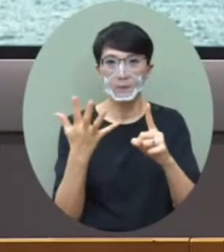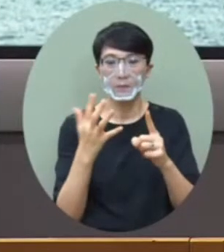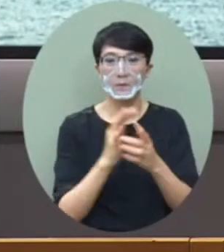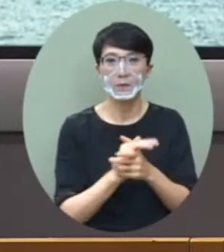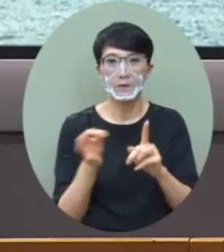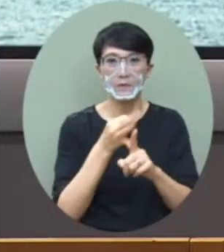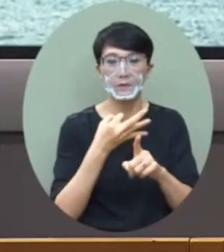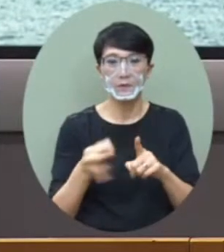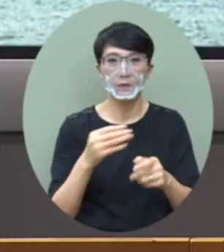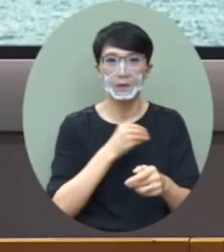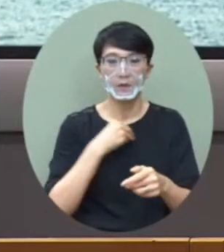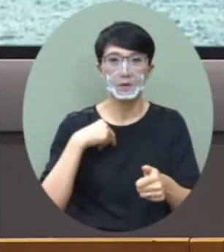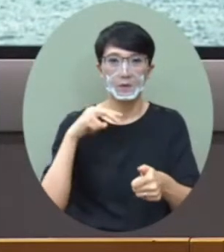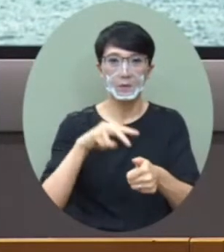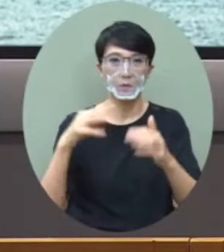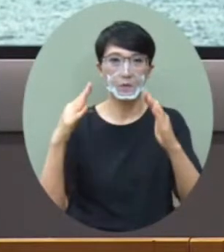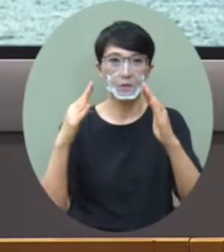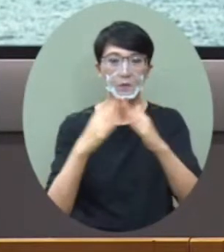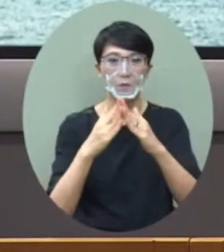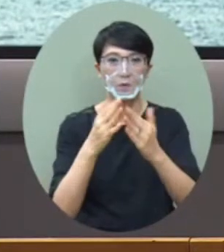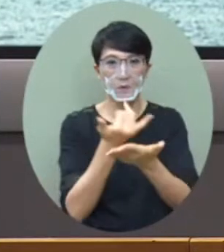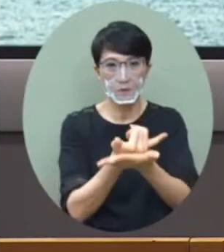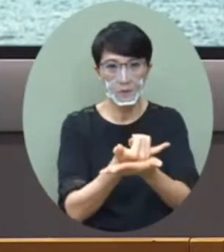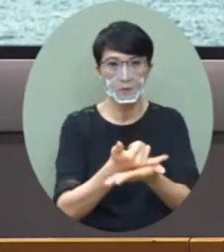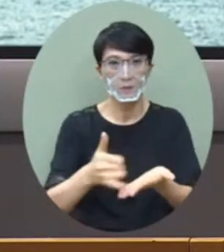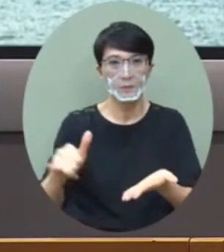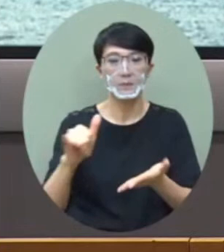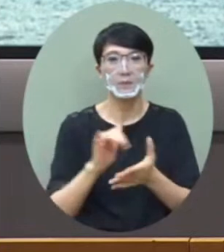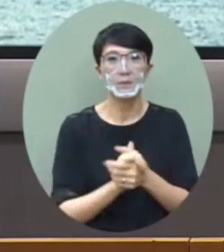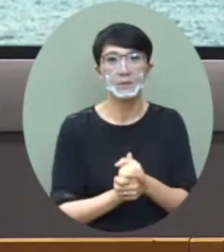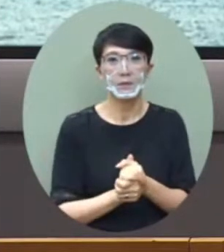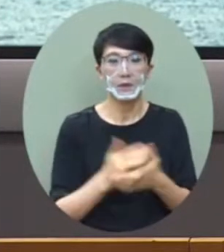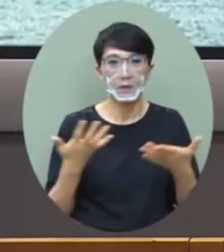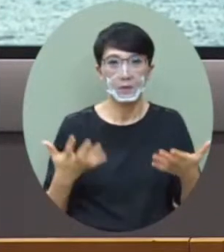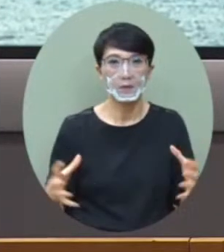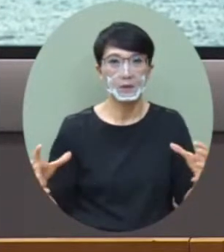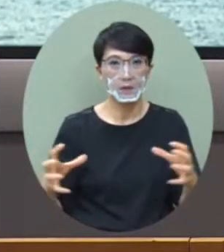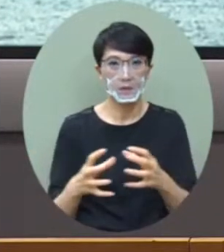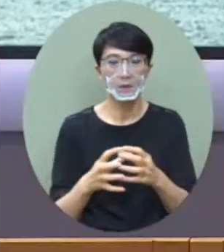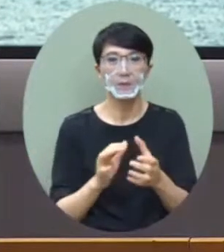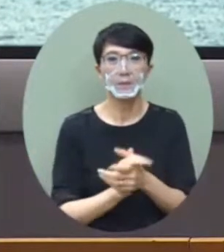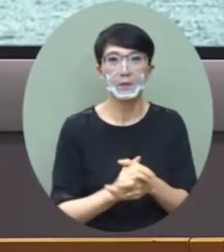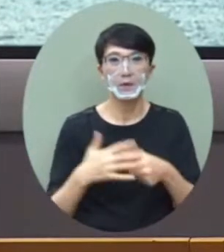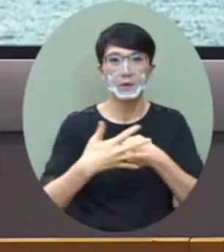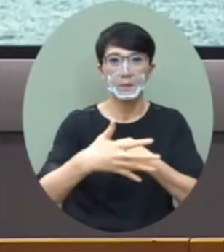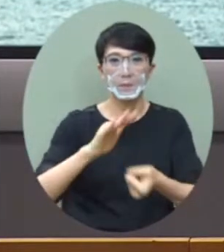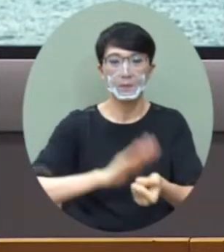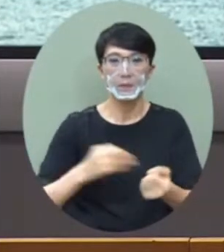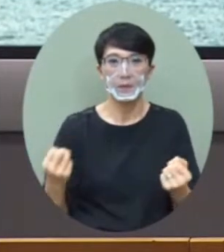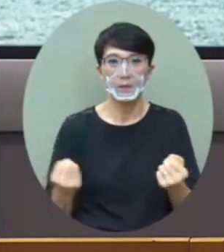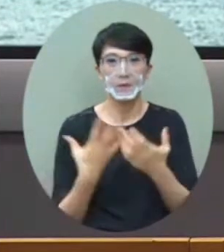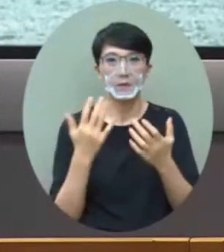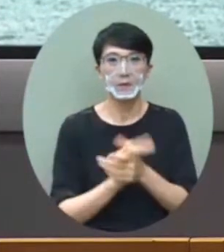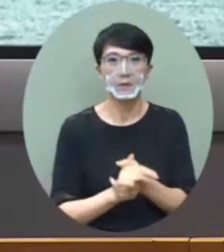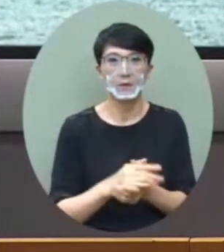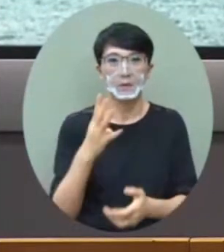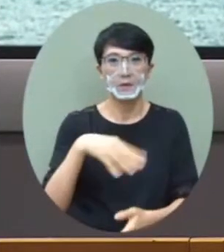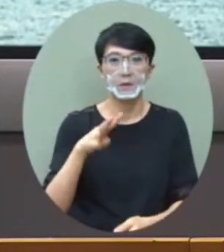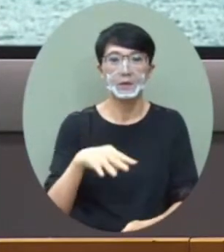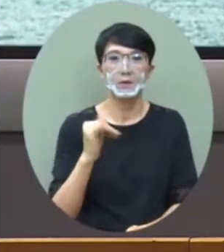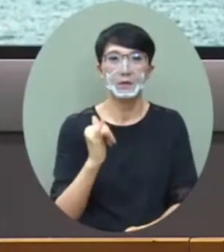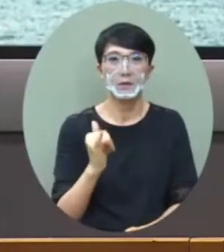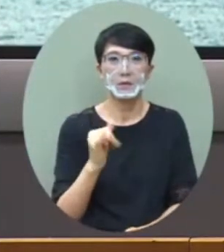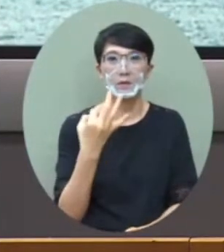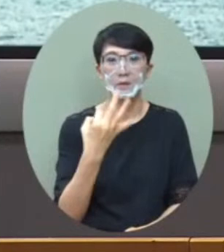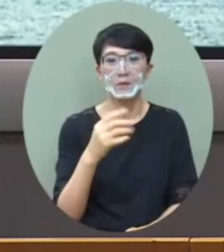There are a total of 15 cases of death not in HA hospitals. In